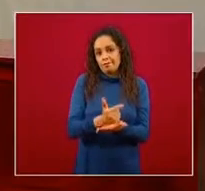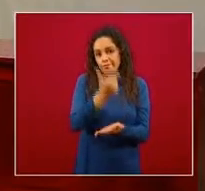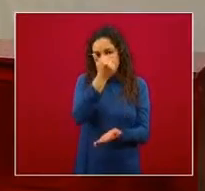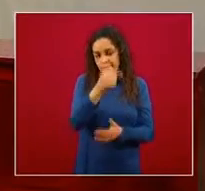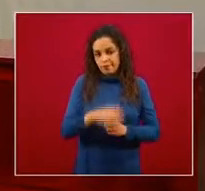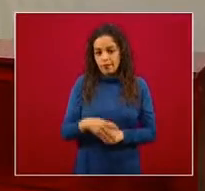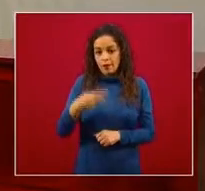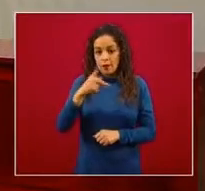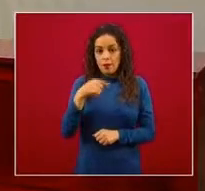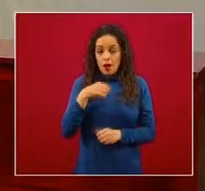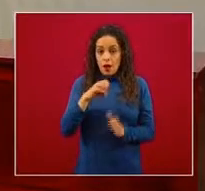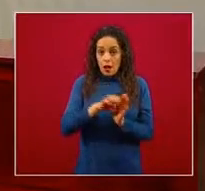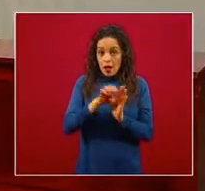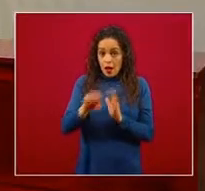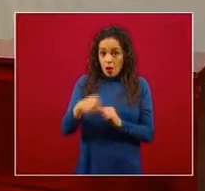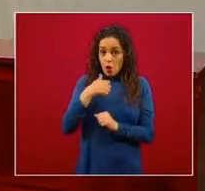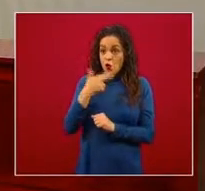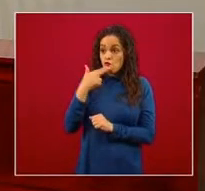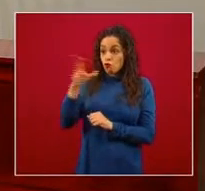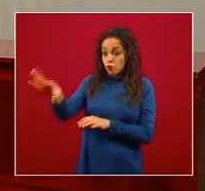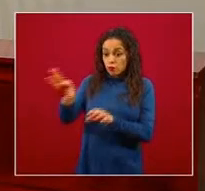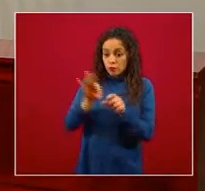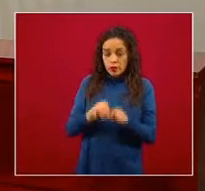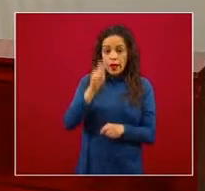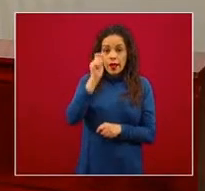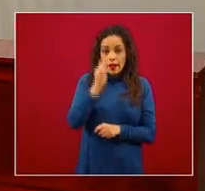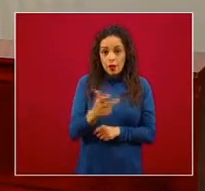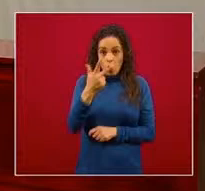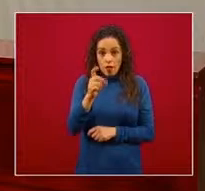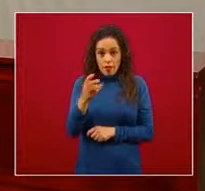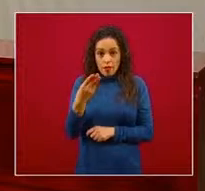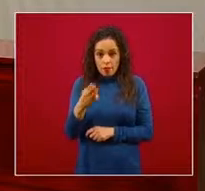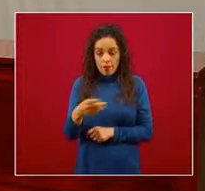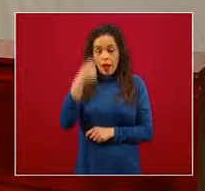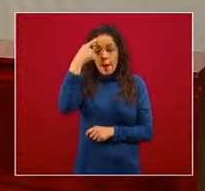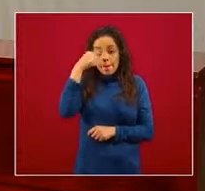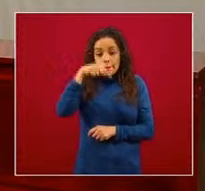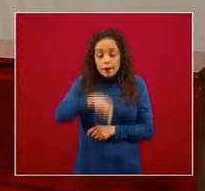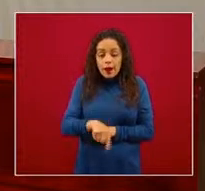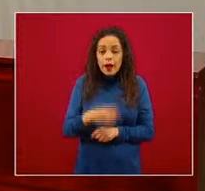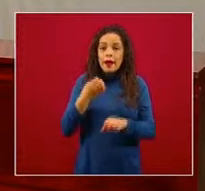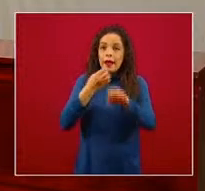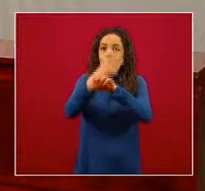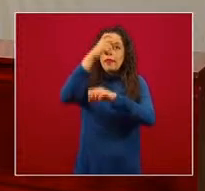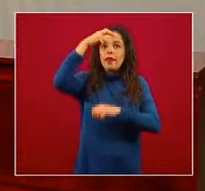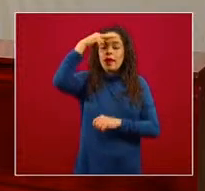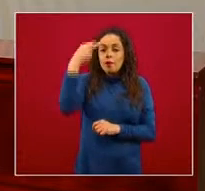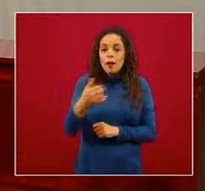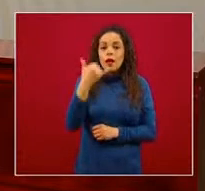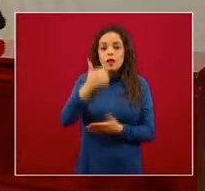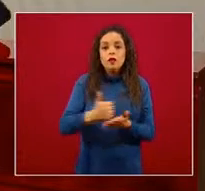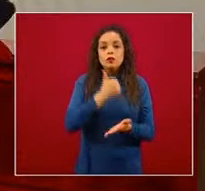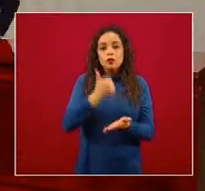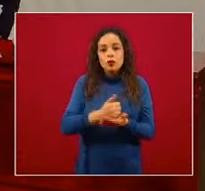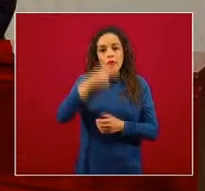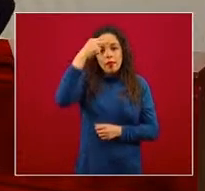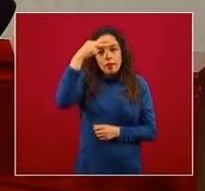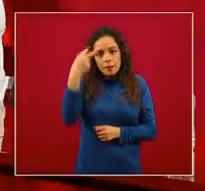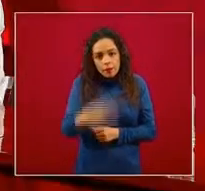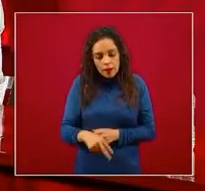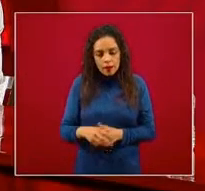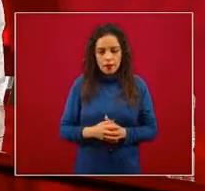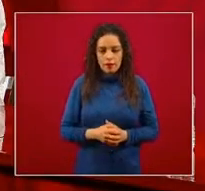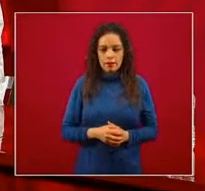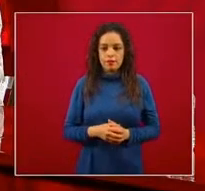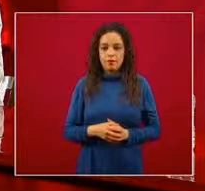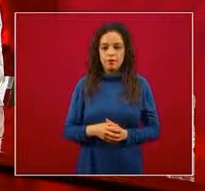But the information on May the 8th and what we presented was only for the Mexican Valley. Now, I understand